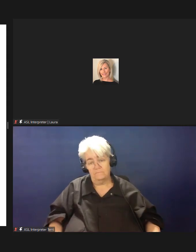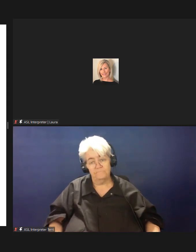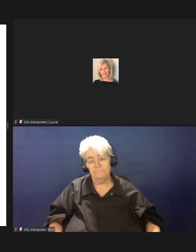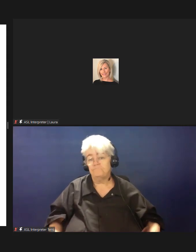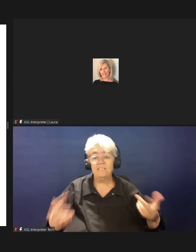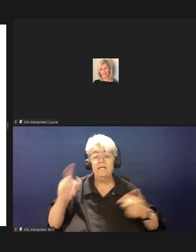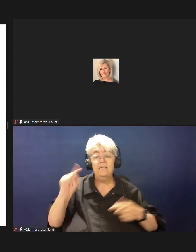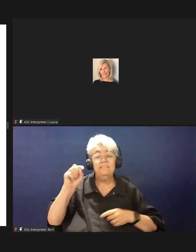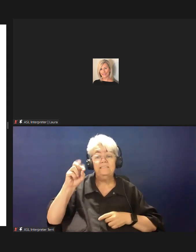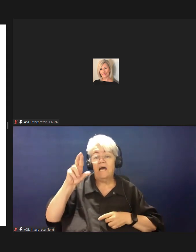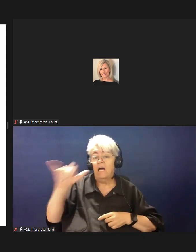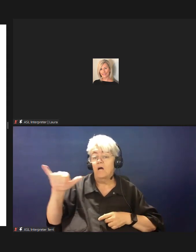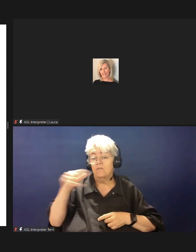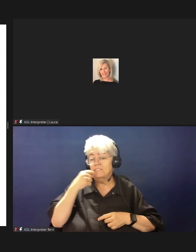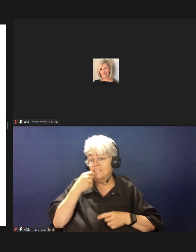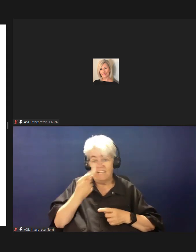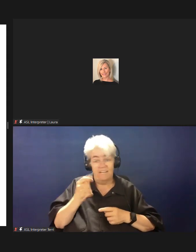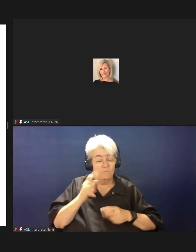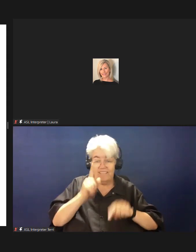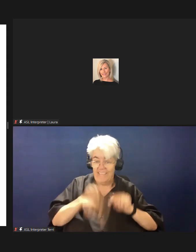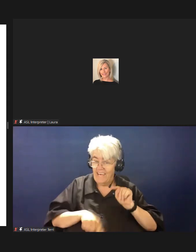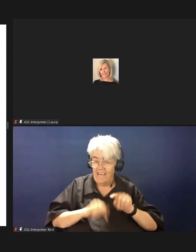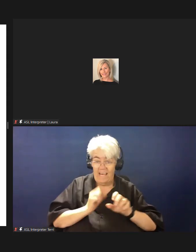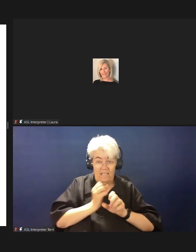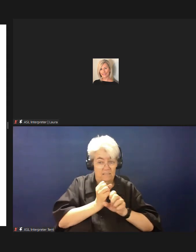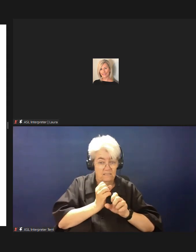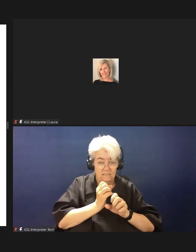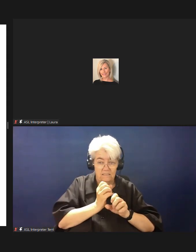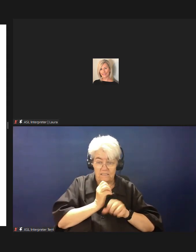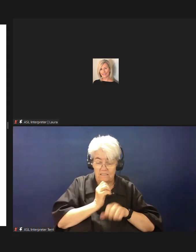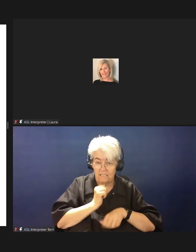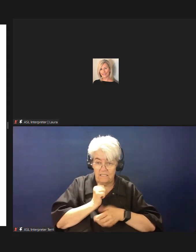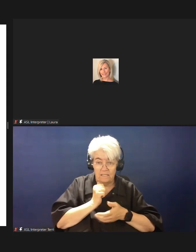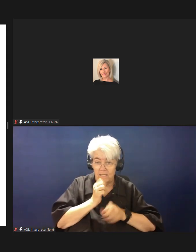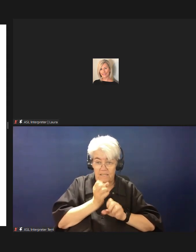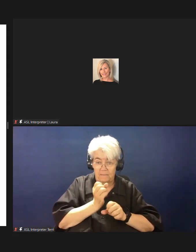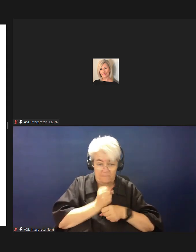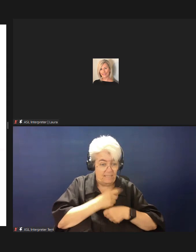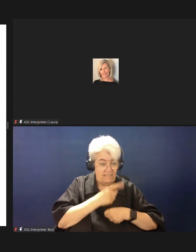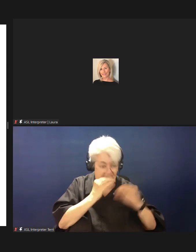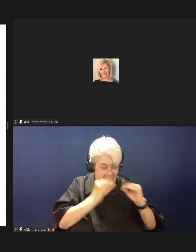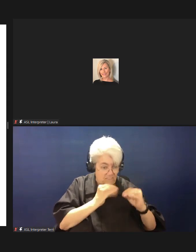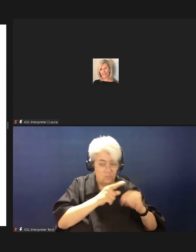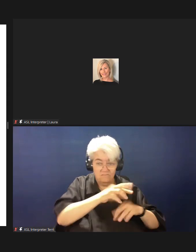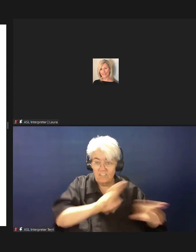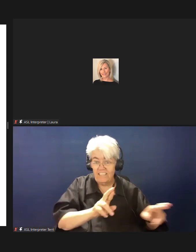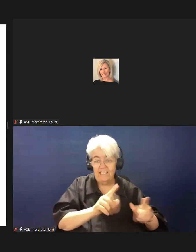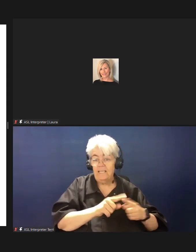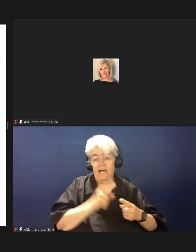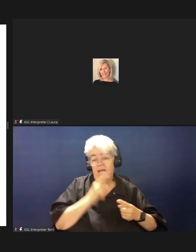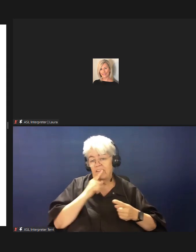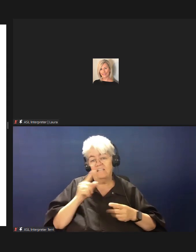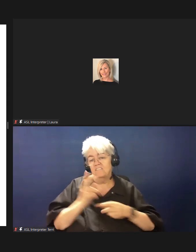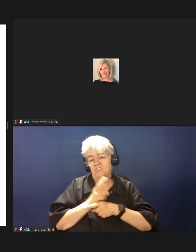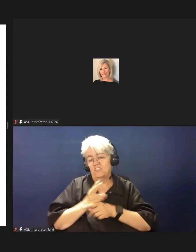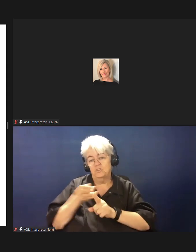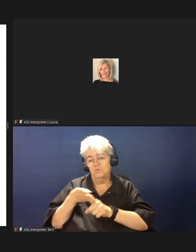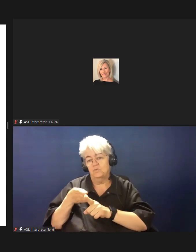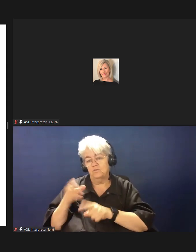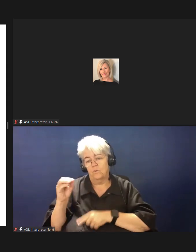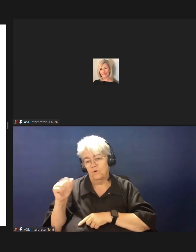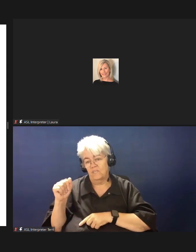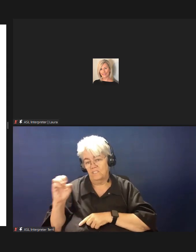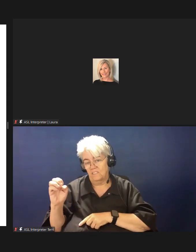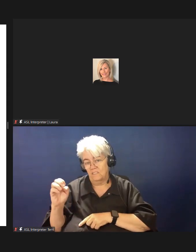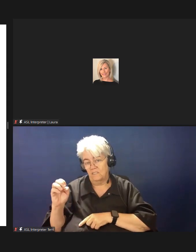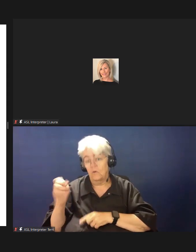not able to be conditioned again or remain attentive, then you should probably use the OAE method or refer the child